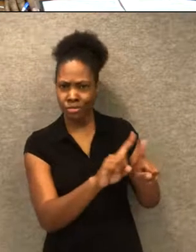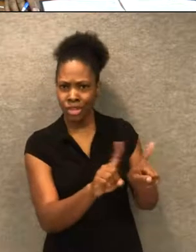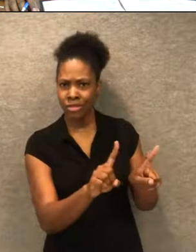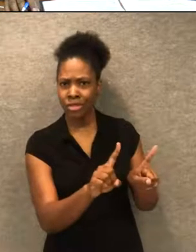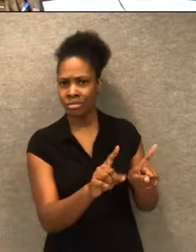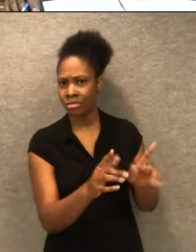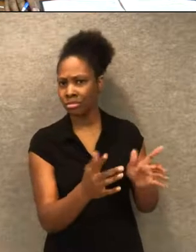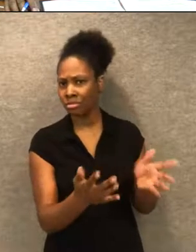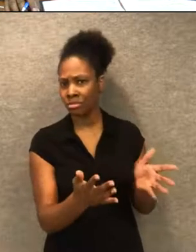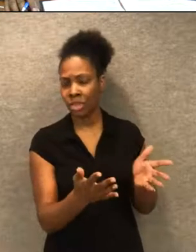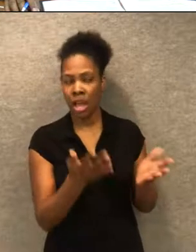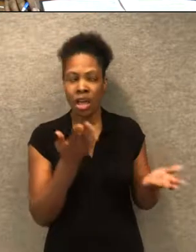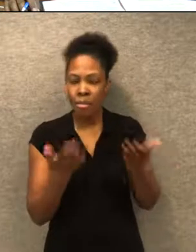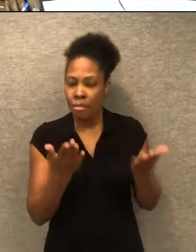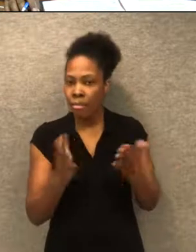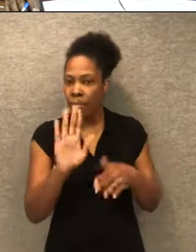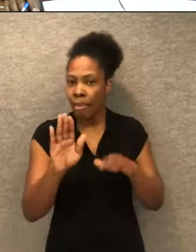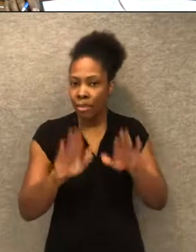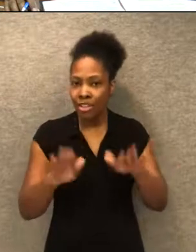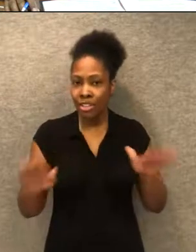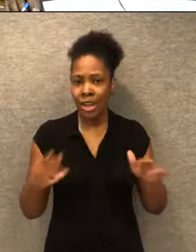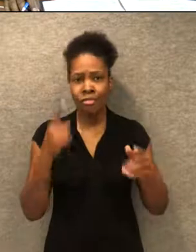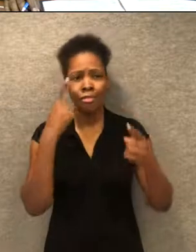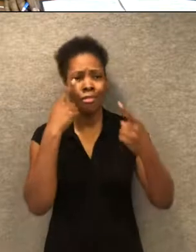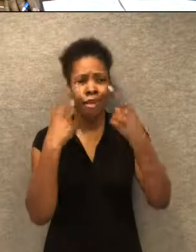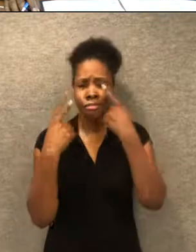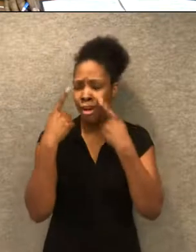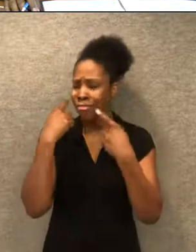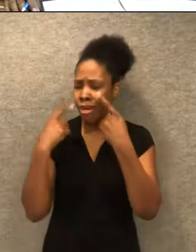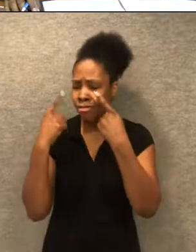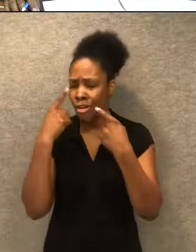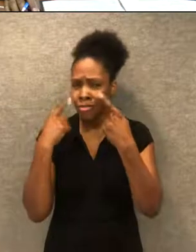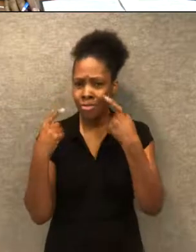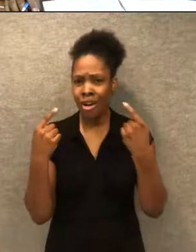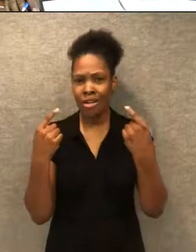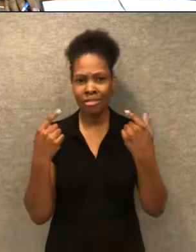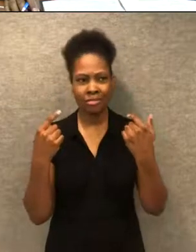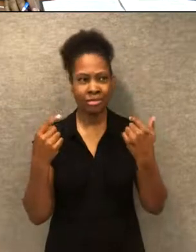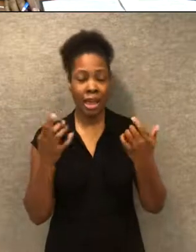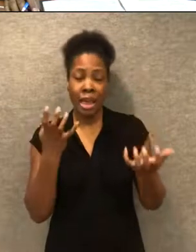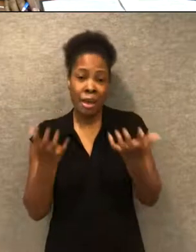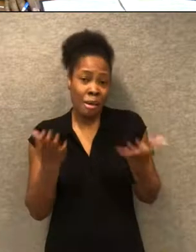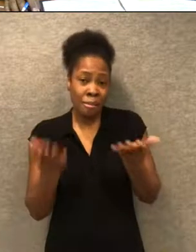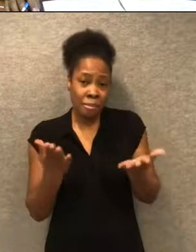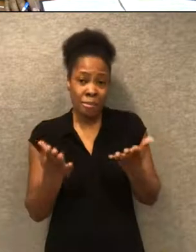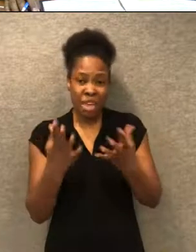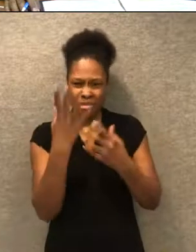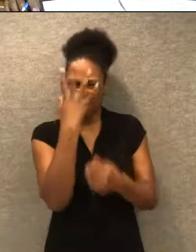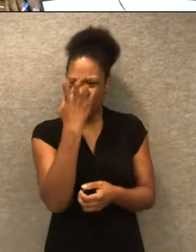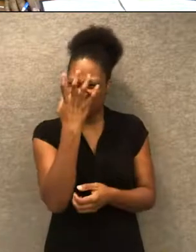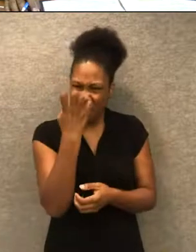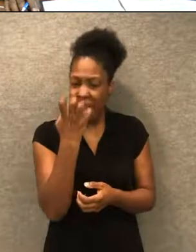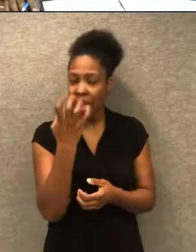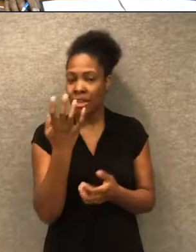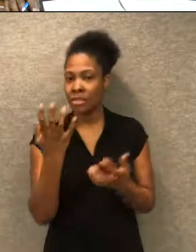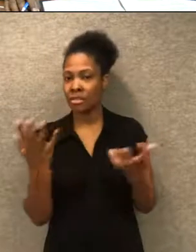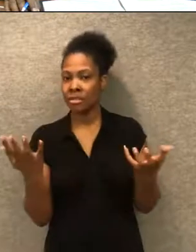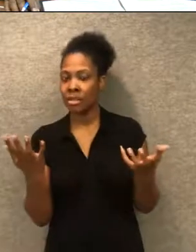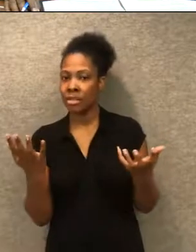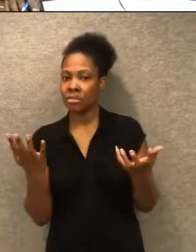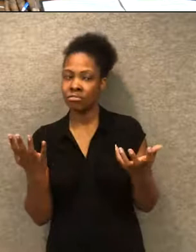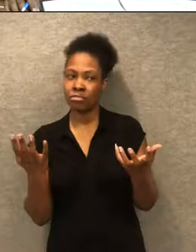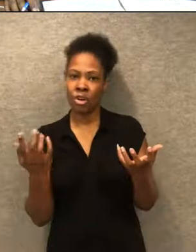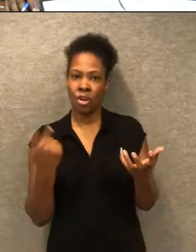say your child is crying all the time, having angry outbursts, or maybe even as adults, we're feeling